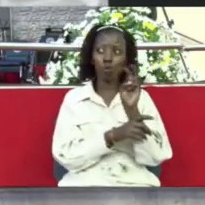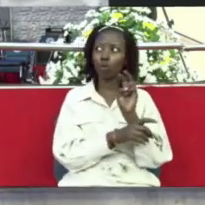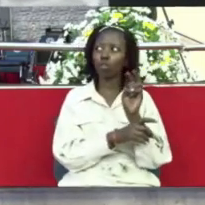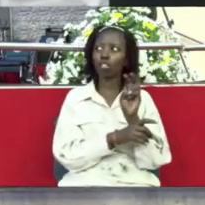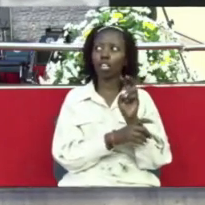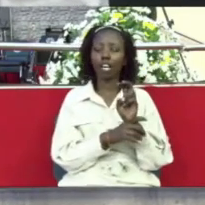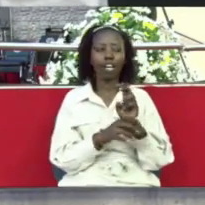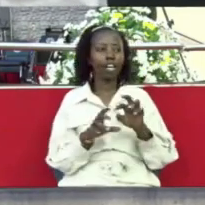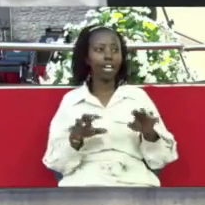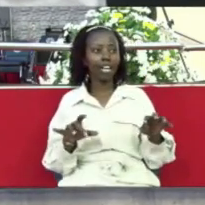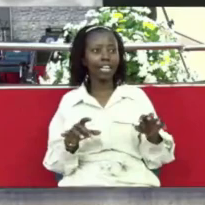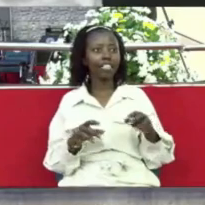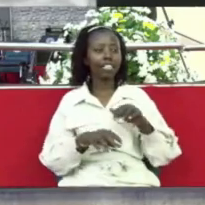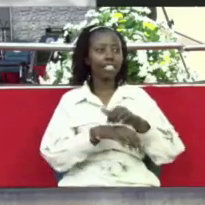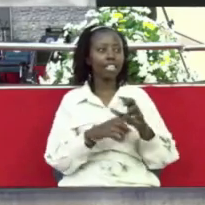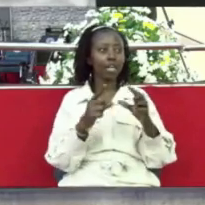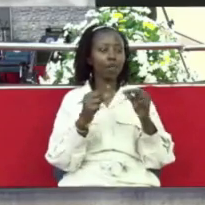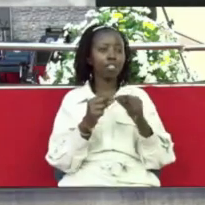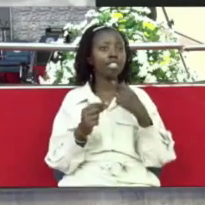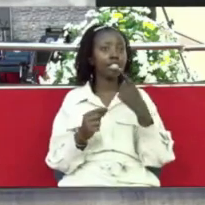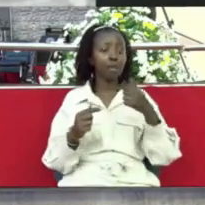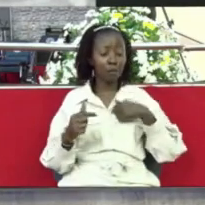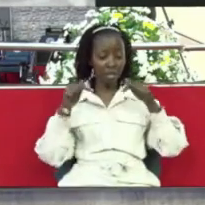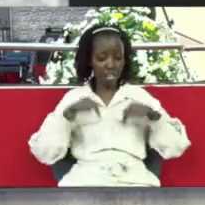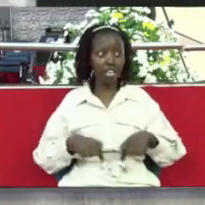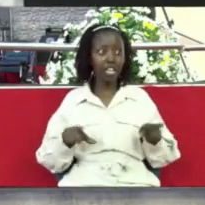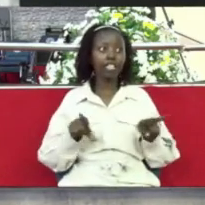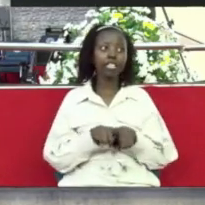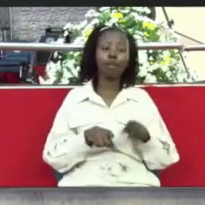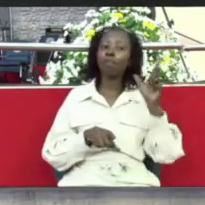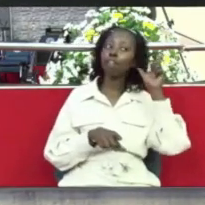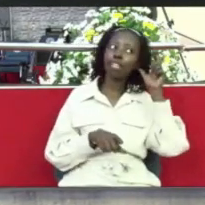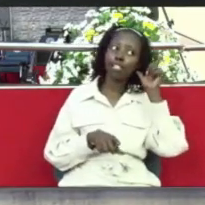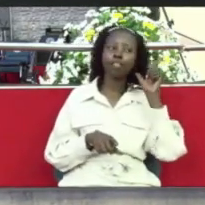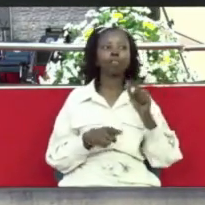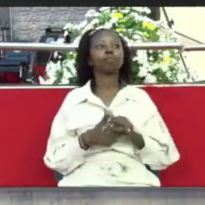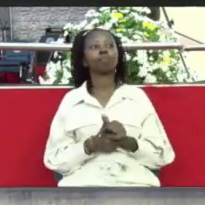here. I'm a woman and I'm listening.